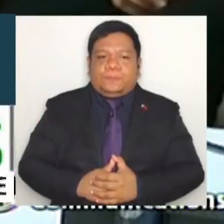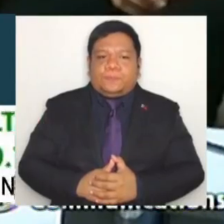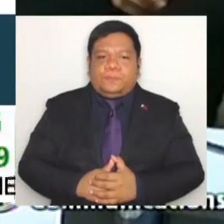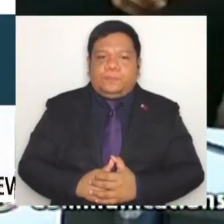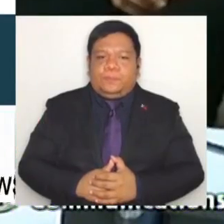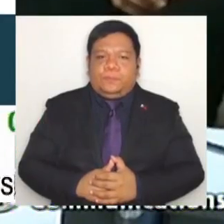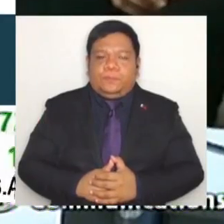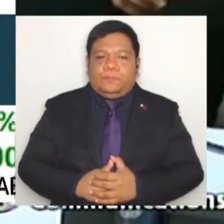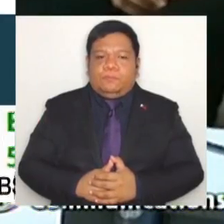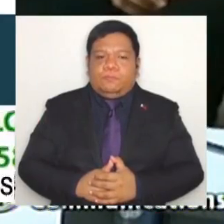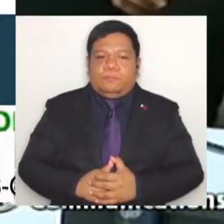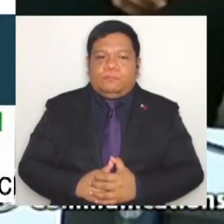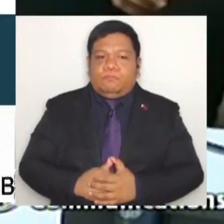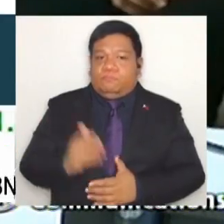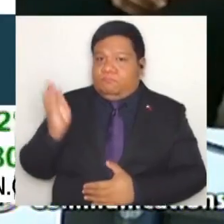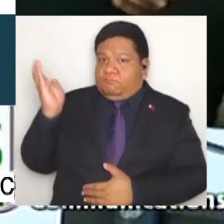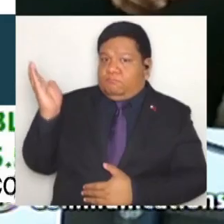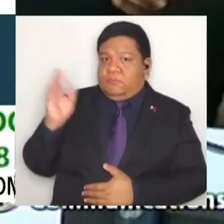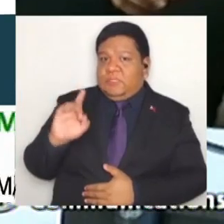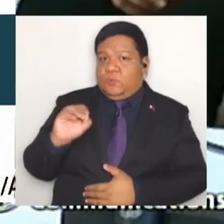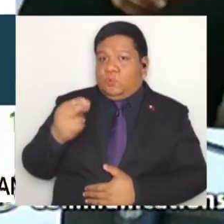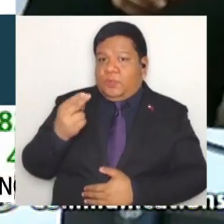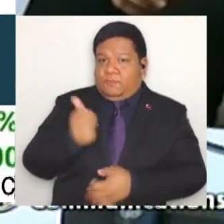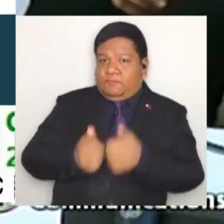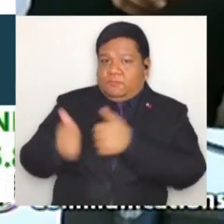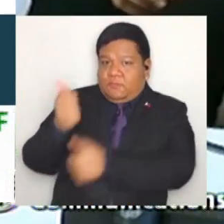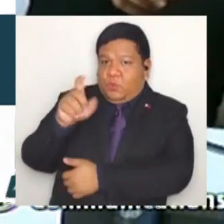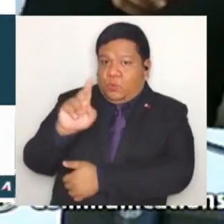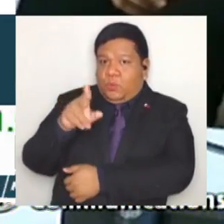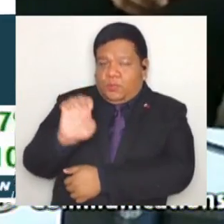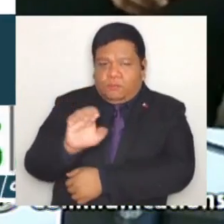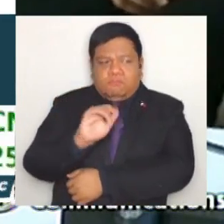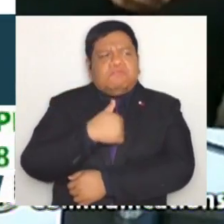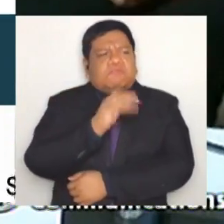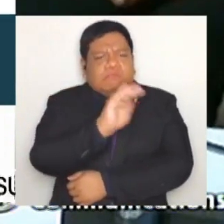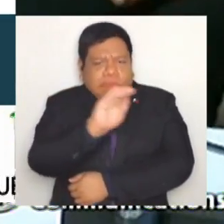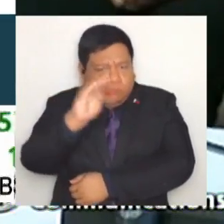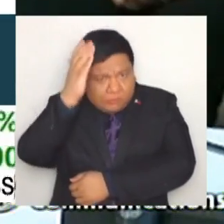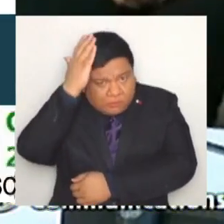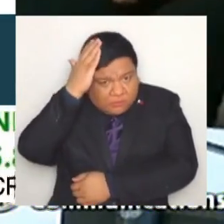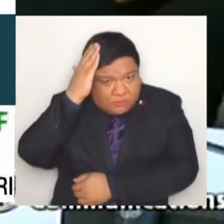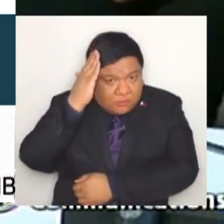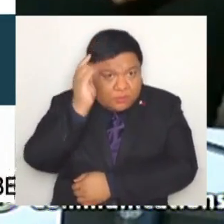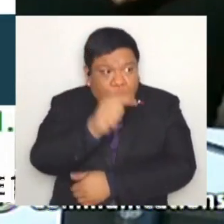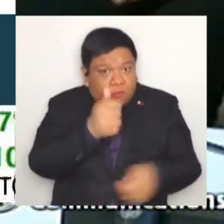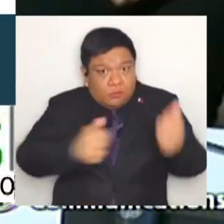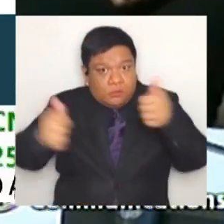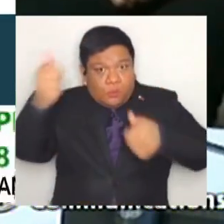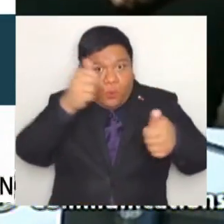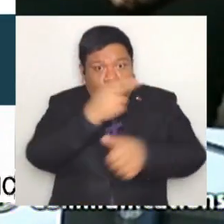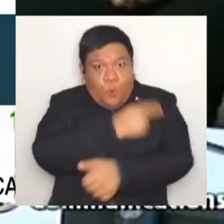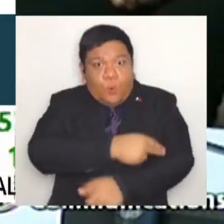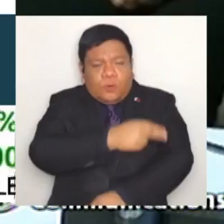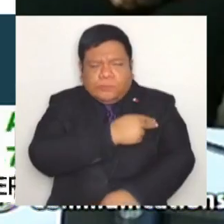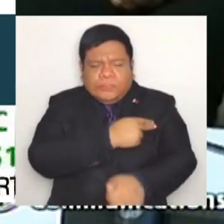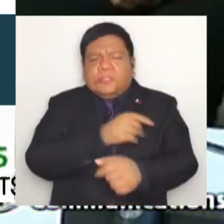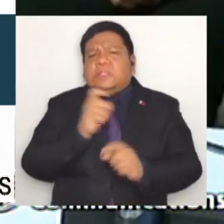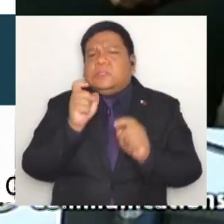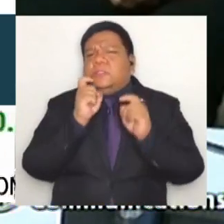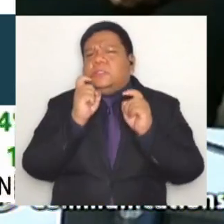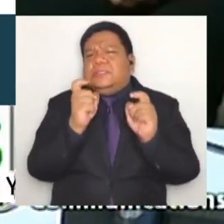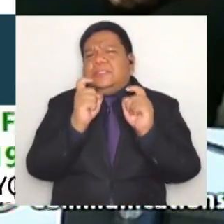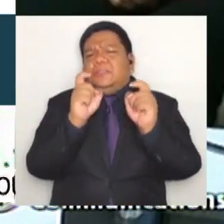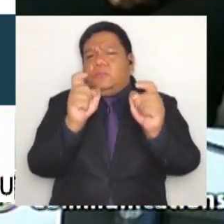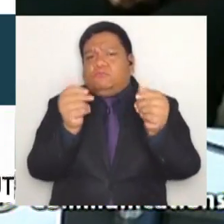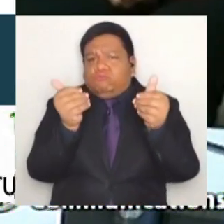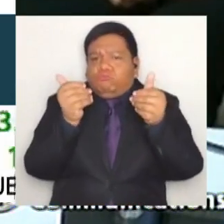Ako po'y nananawagan sa ating pong mga hospital chiefs na sa lalong madaling panahon ay gawin ang